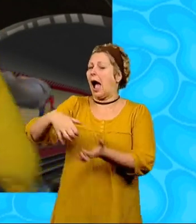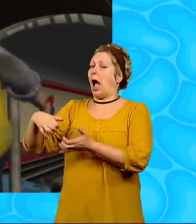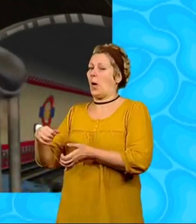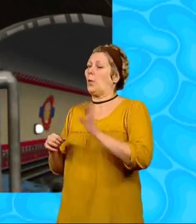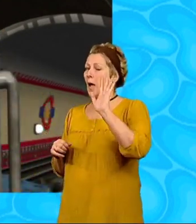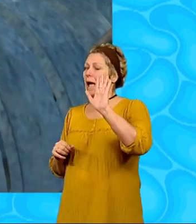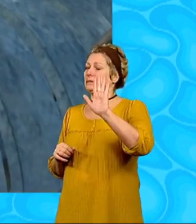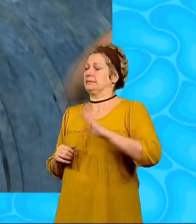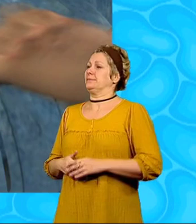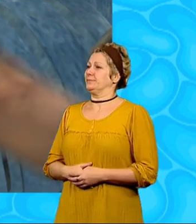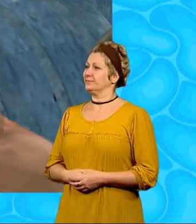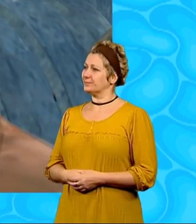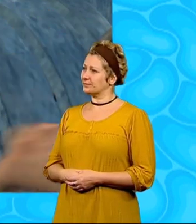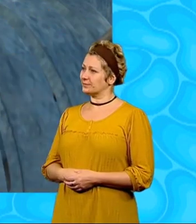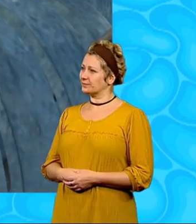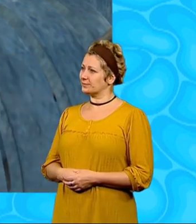your way.